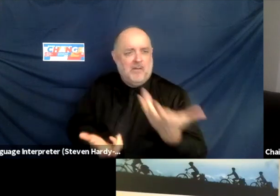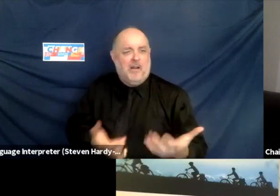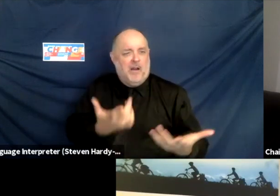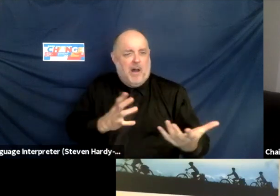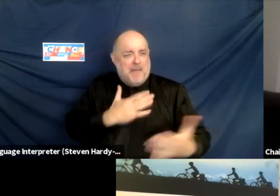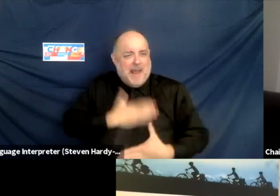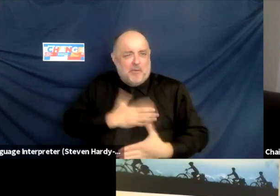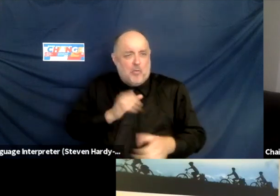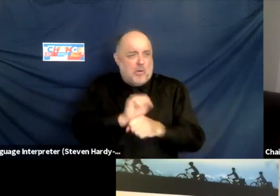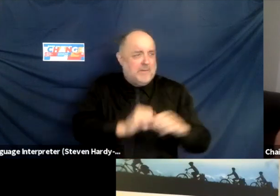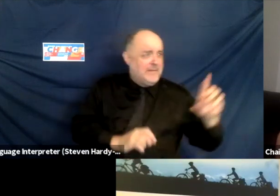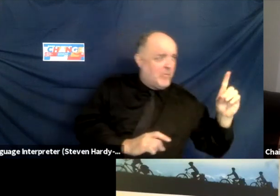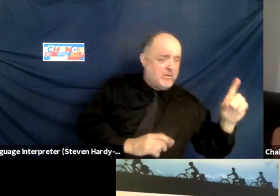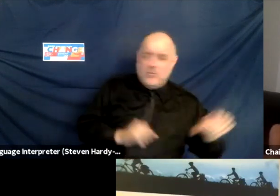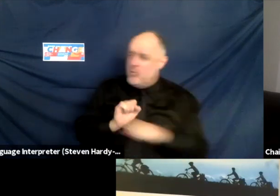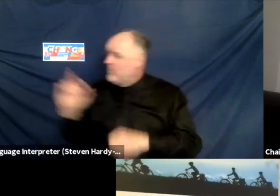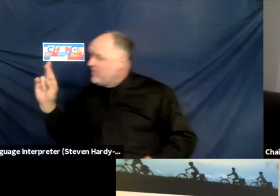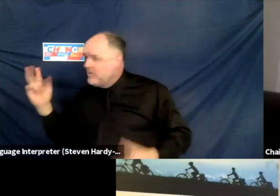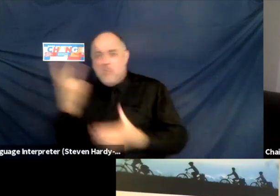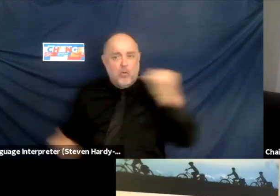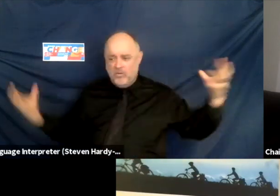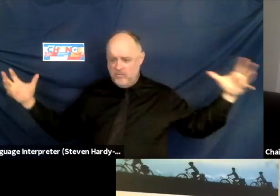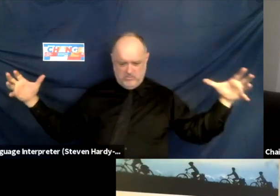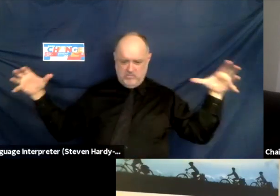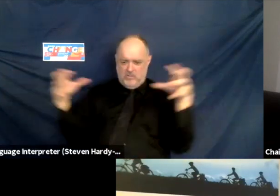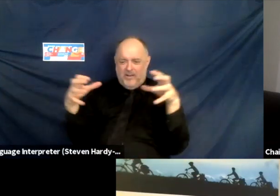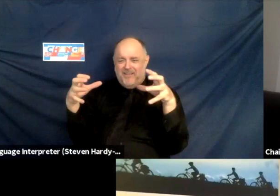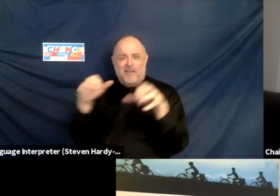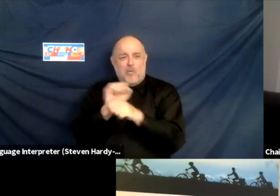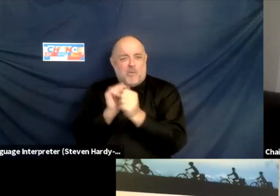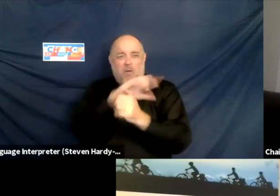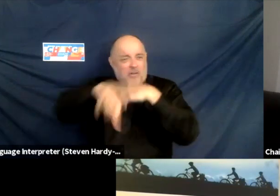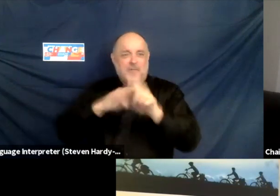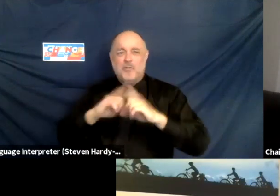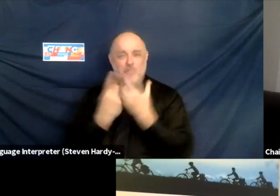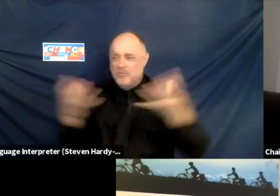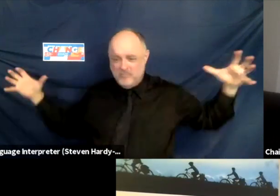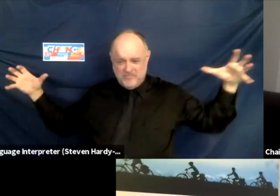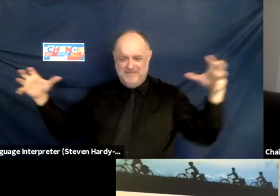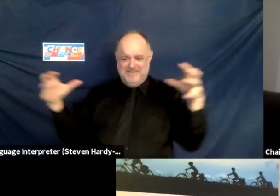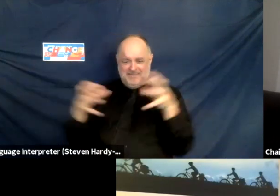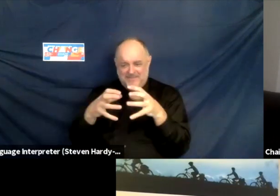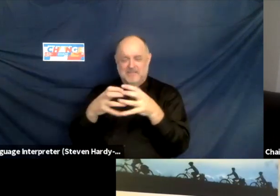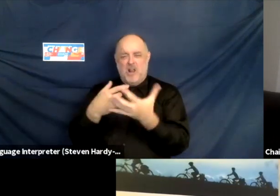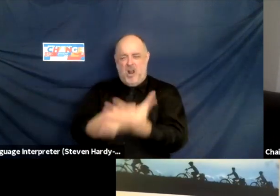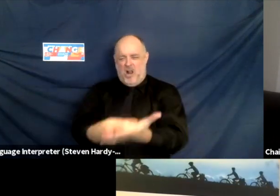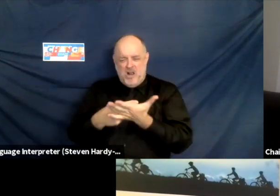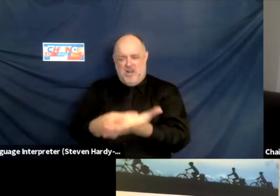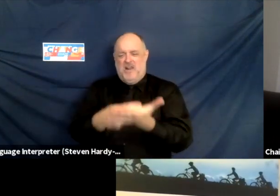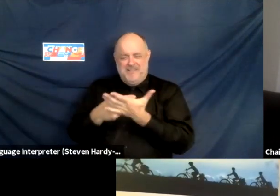with just Democrats, but with groups, including the groups I'm privileged to address today, to seize this